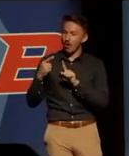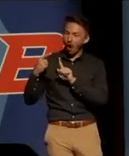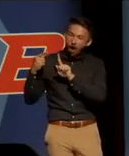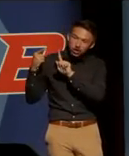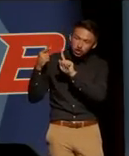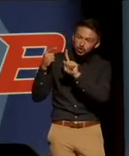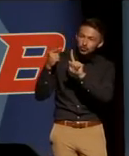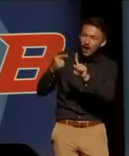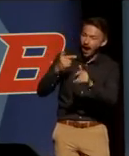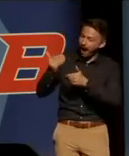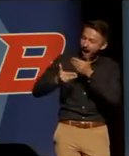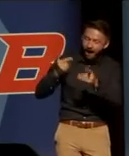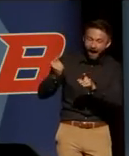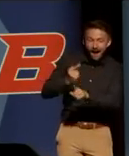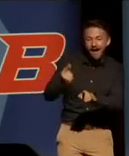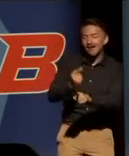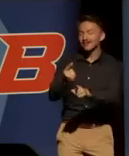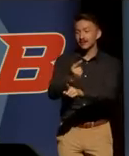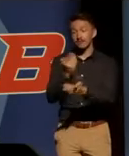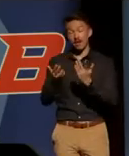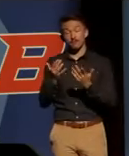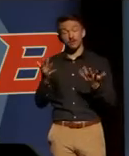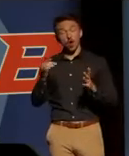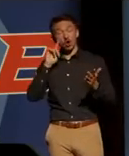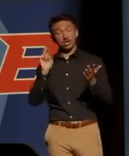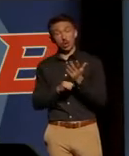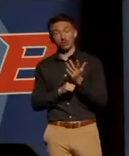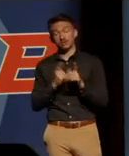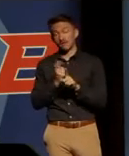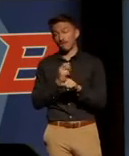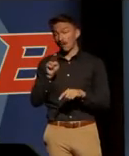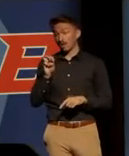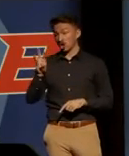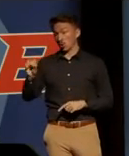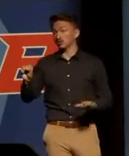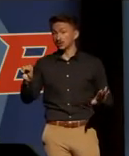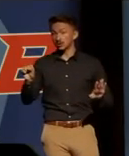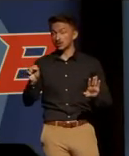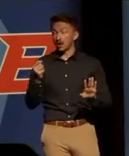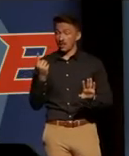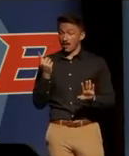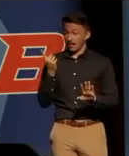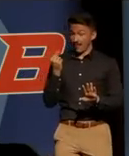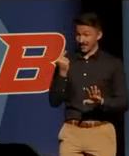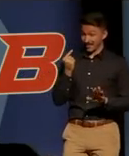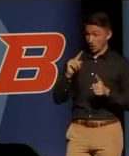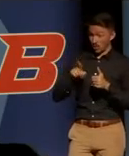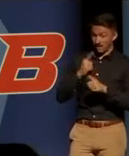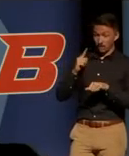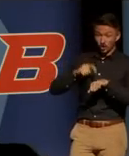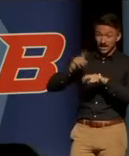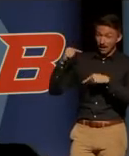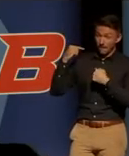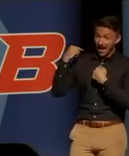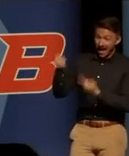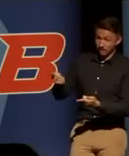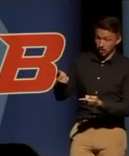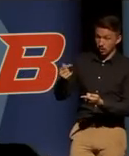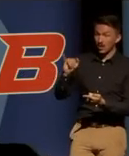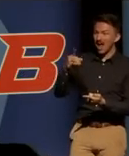this is exceptional. So you may know, you may have seen in the news, that last year, for the first time, when Idaho